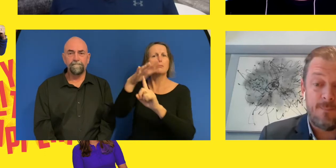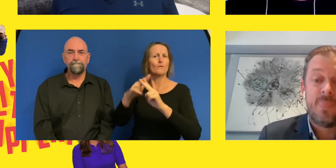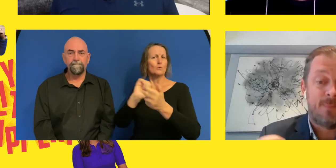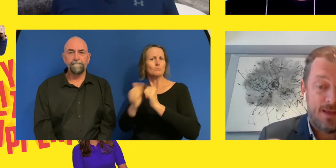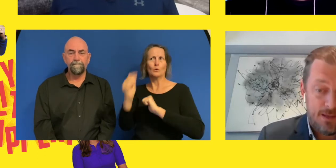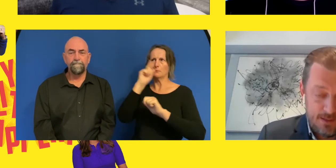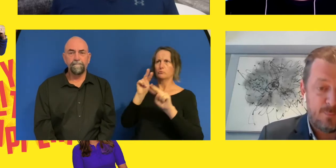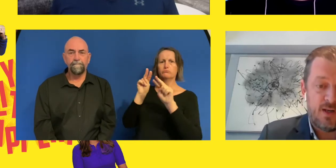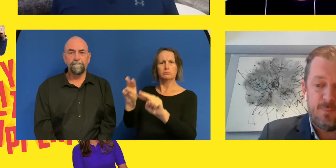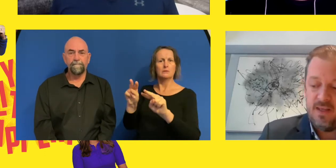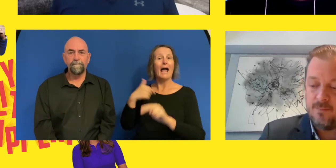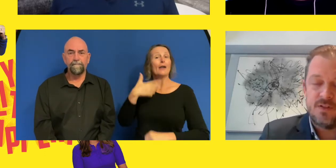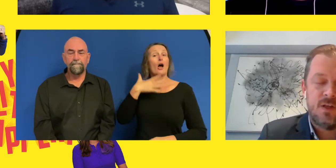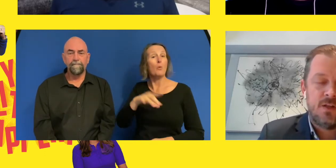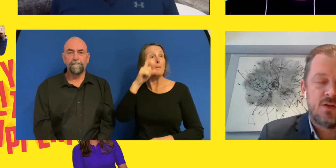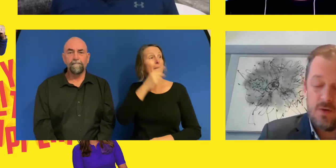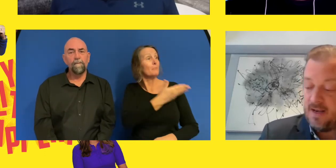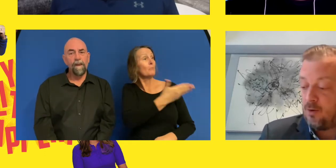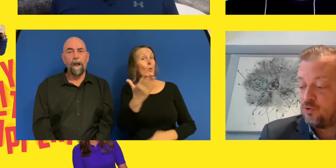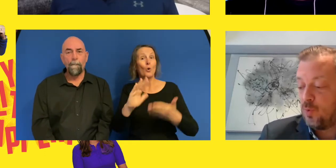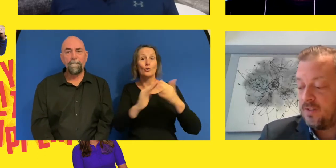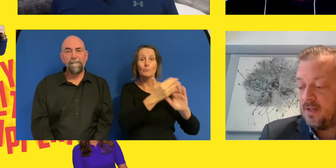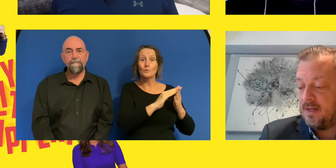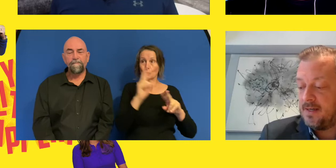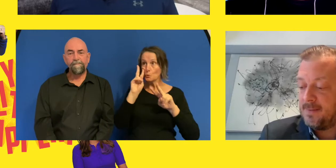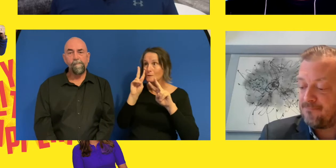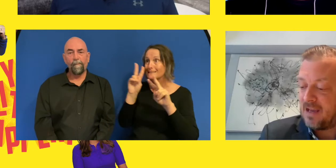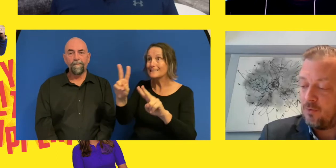whatever. Is the Paralympic Games. So, and I also want